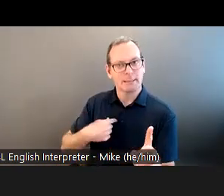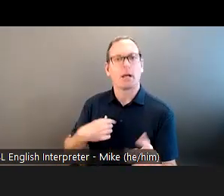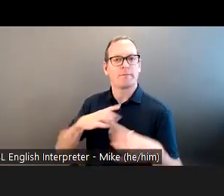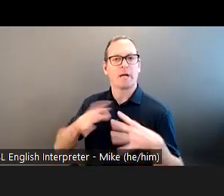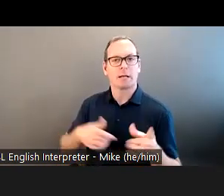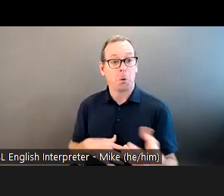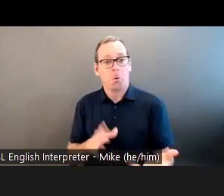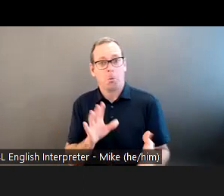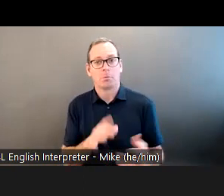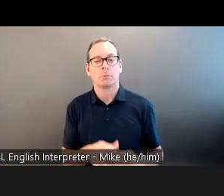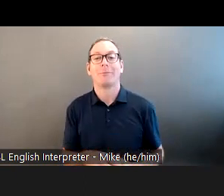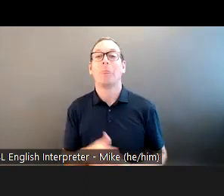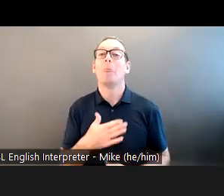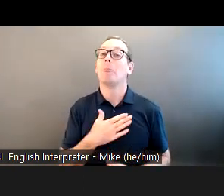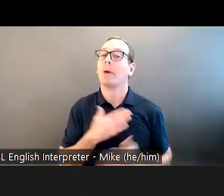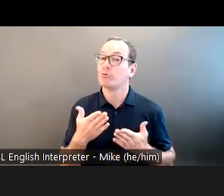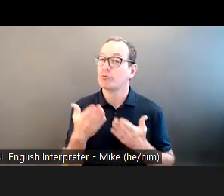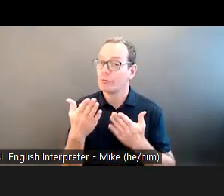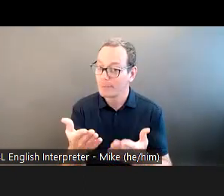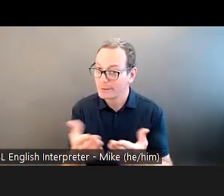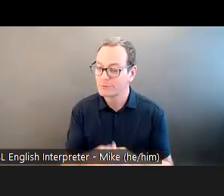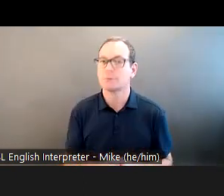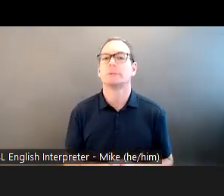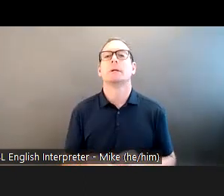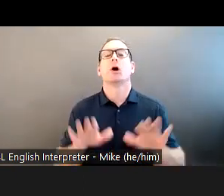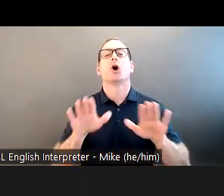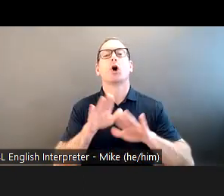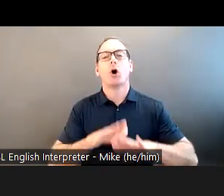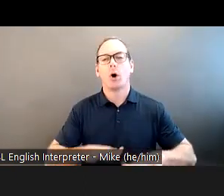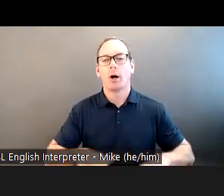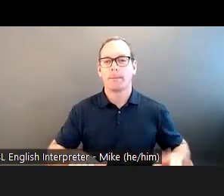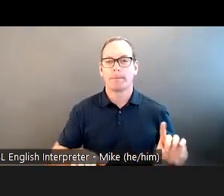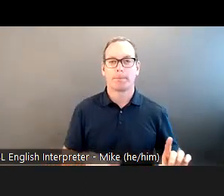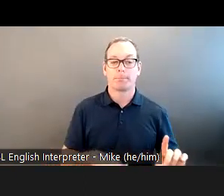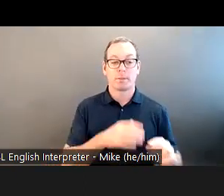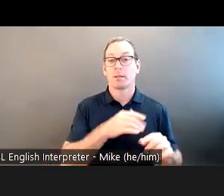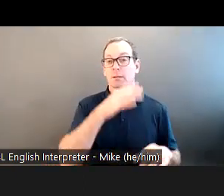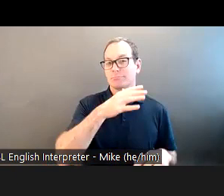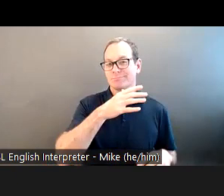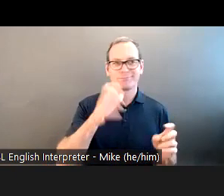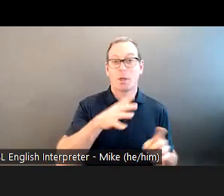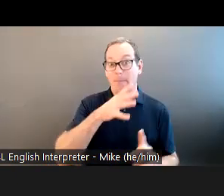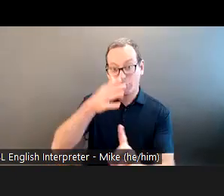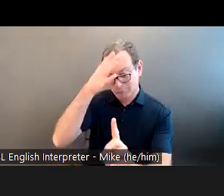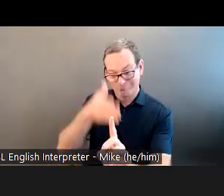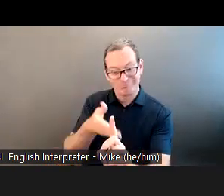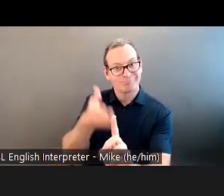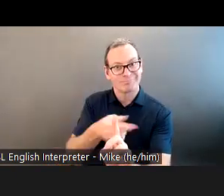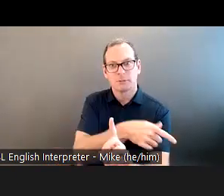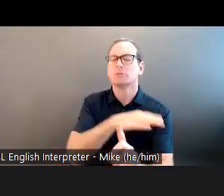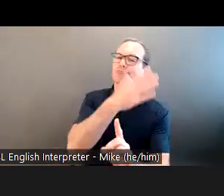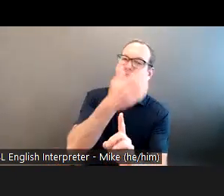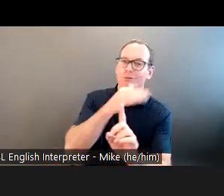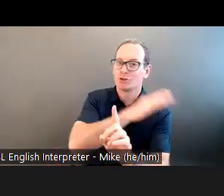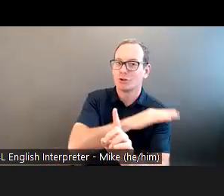calm and relaxed about it, and put it onto the capacity assessor to charm